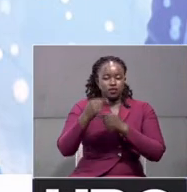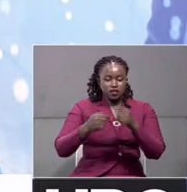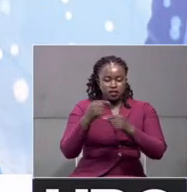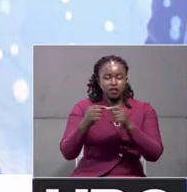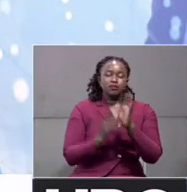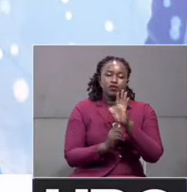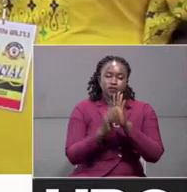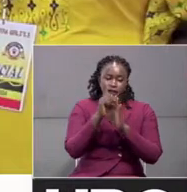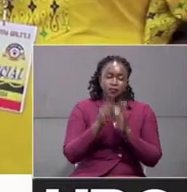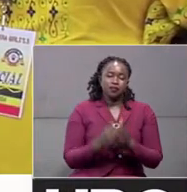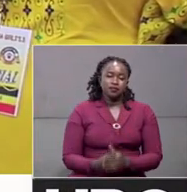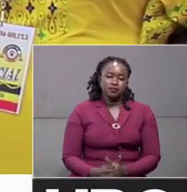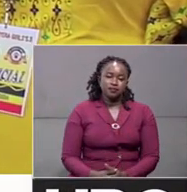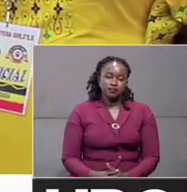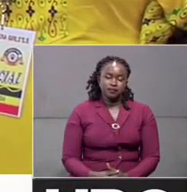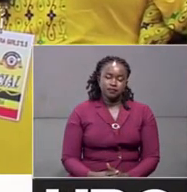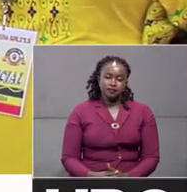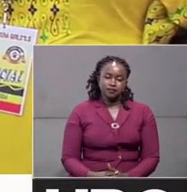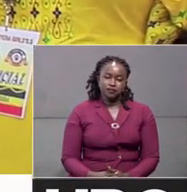development.